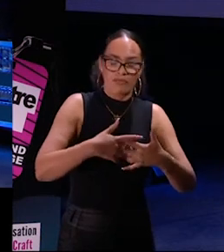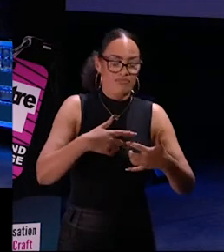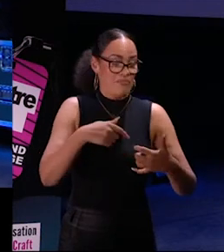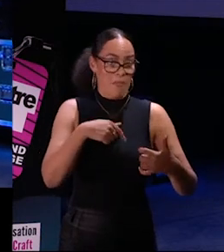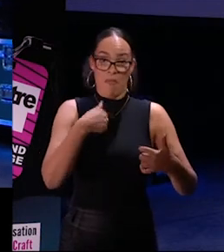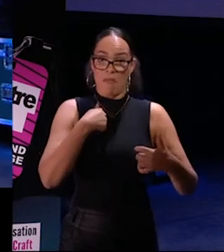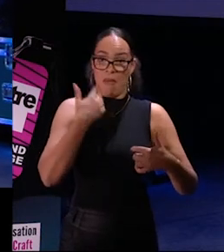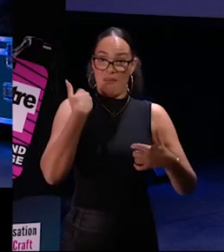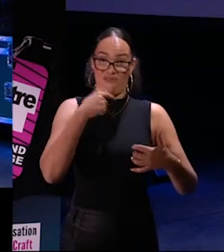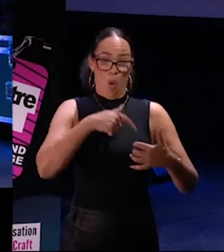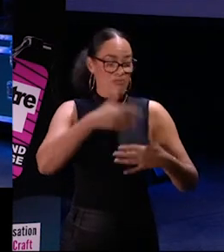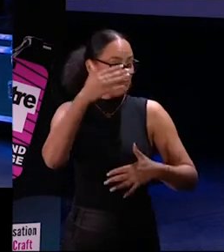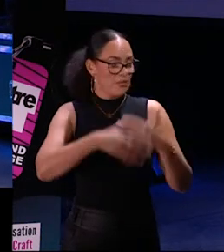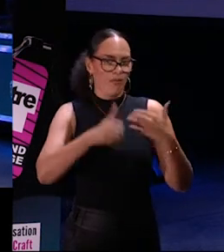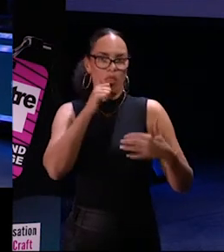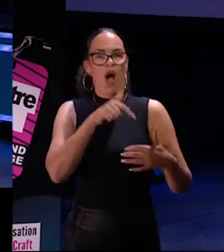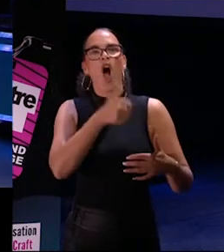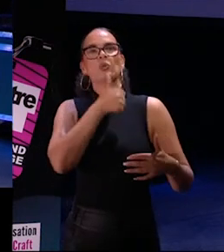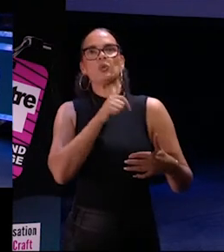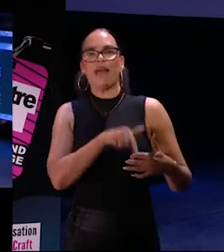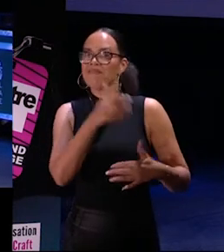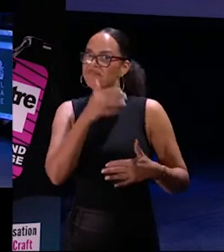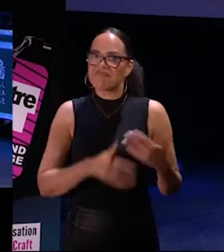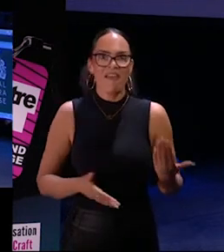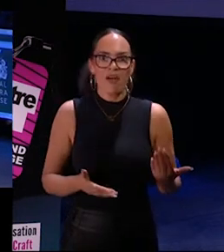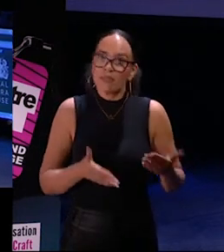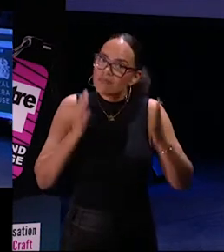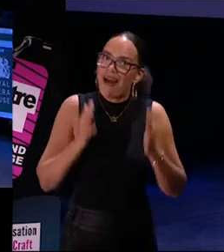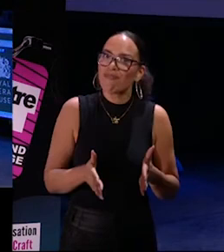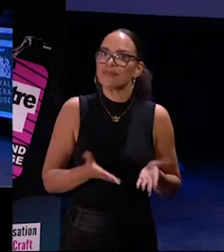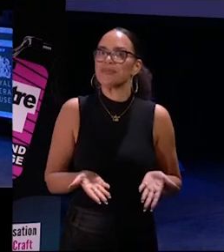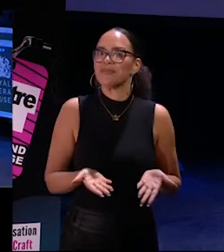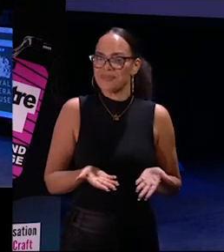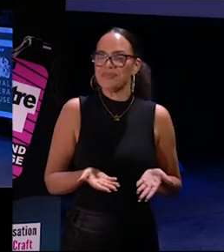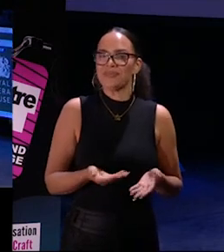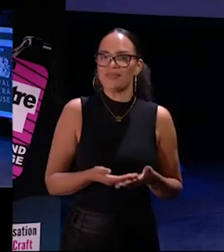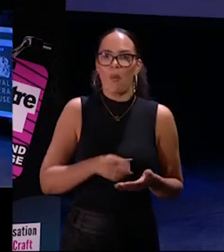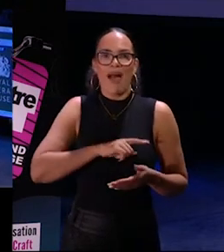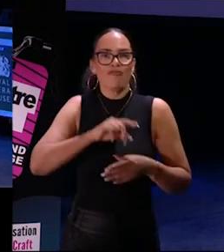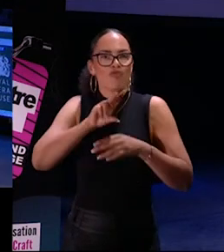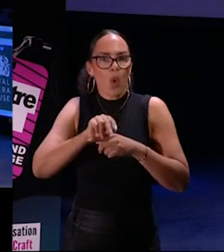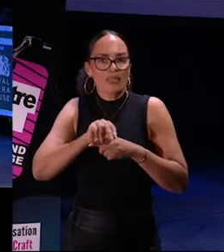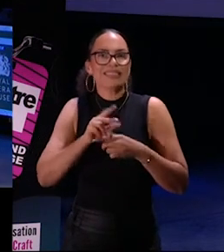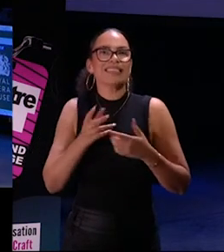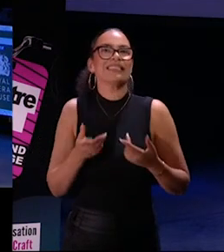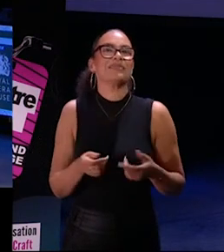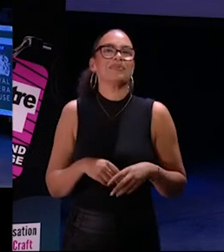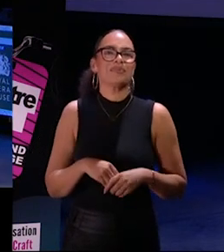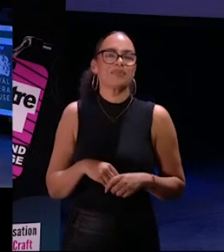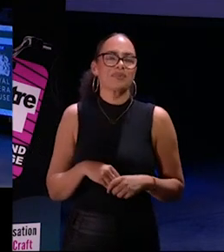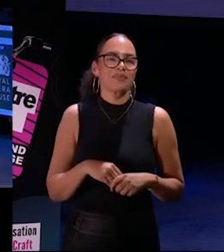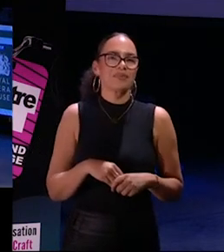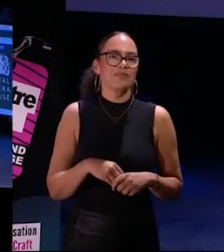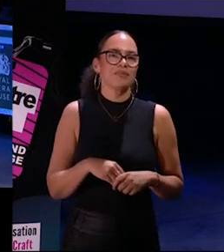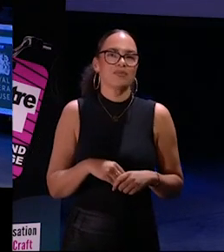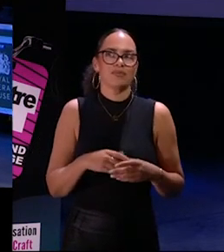I would need to use in a live theatre environment, but you need to use it because it's being recorded, and so therefore